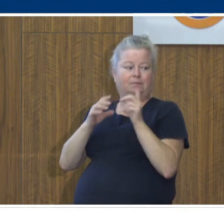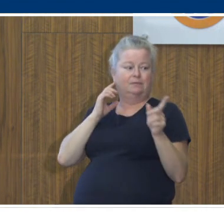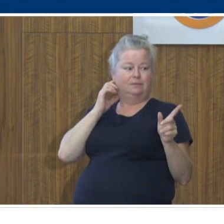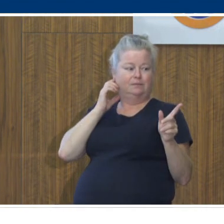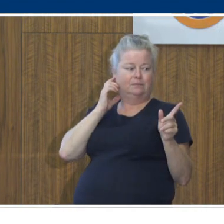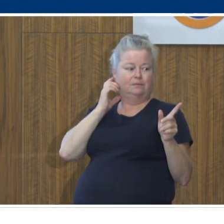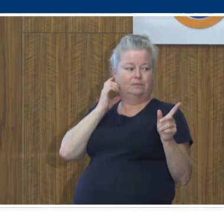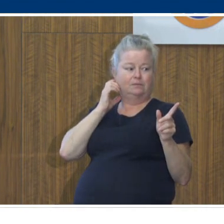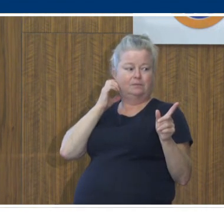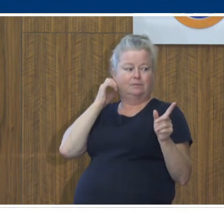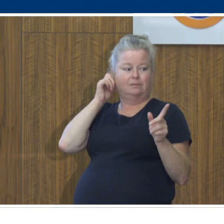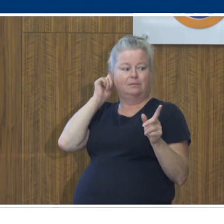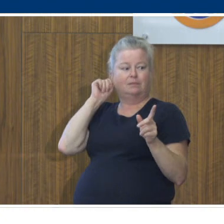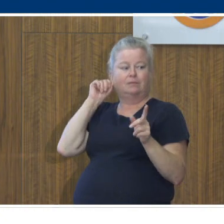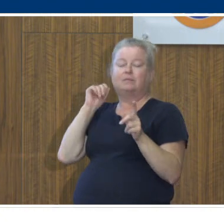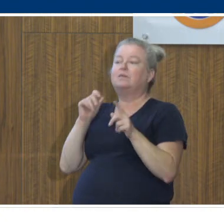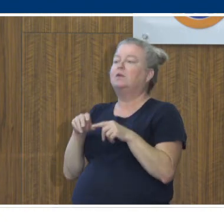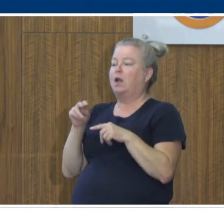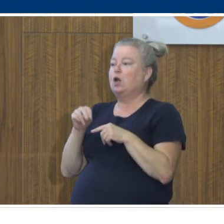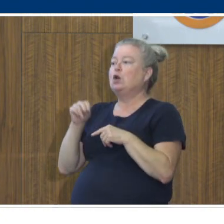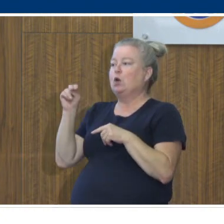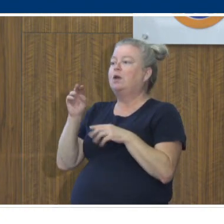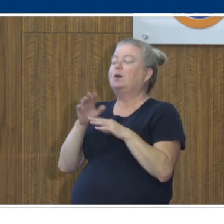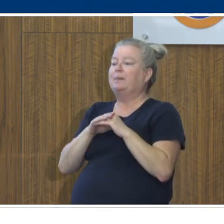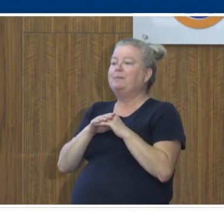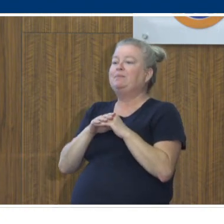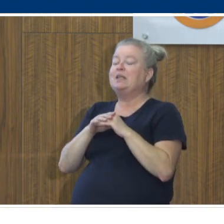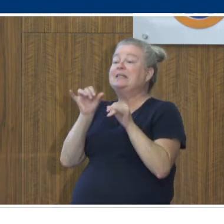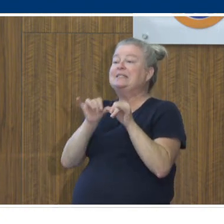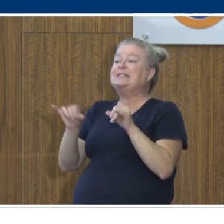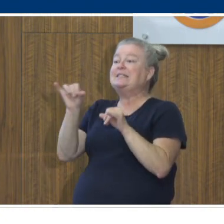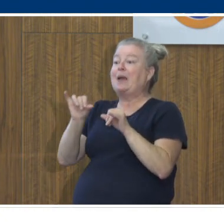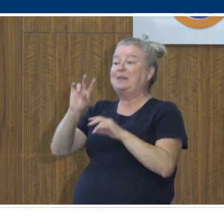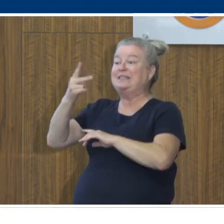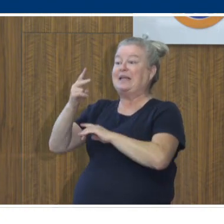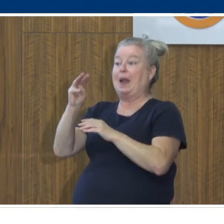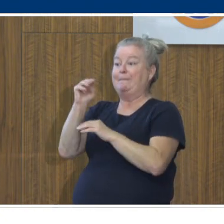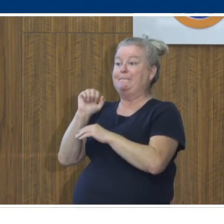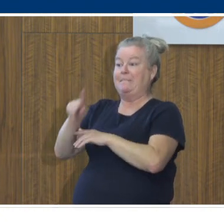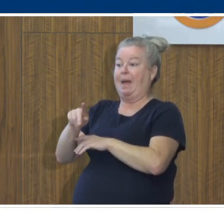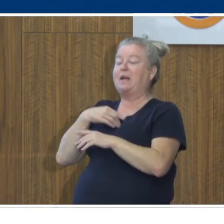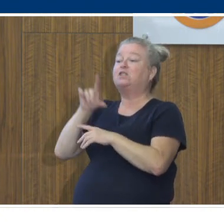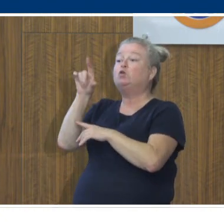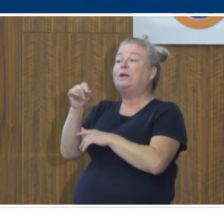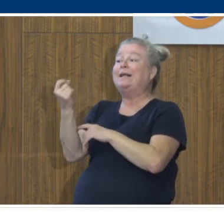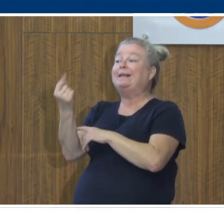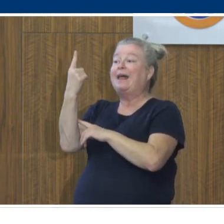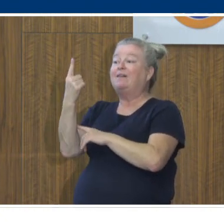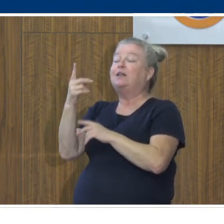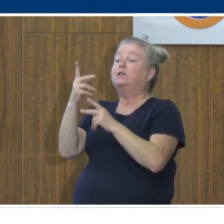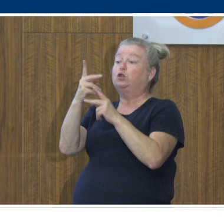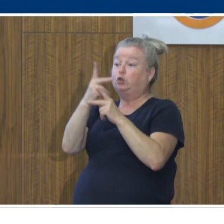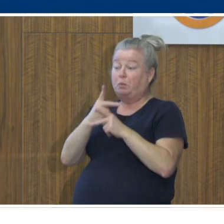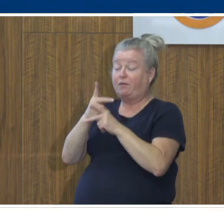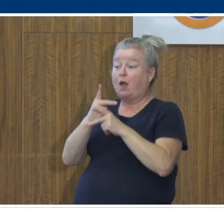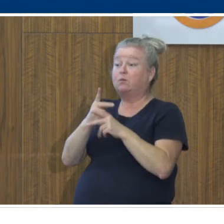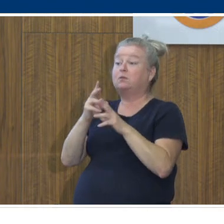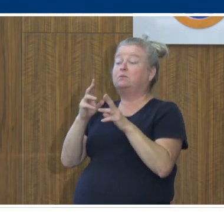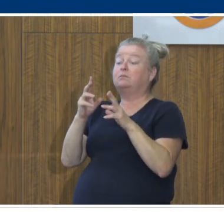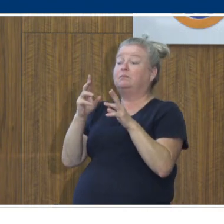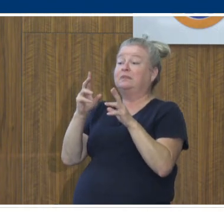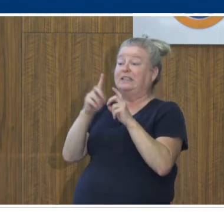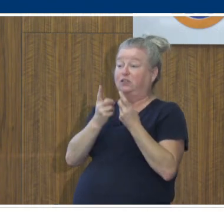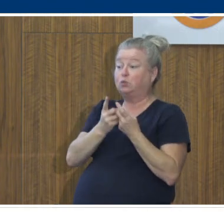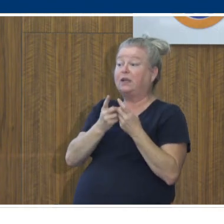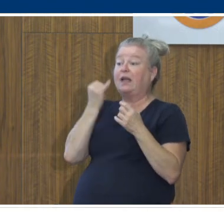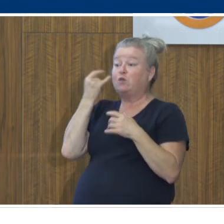And this map, the third map, is basically the same as the second map, but it also has the 2011 supervisorial districts in case people want to use